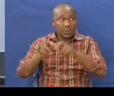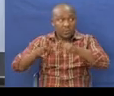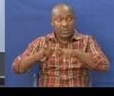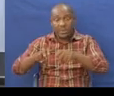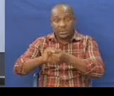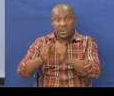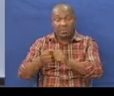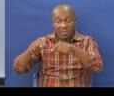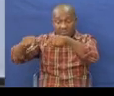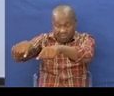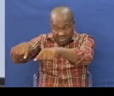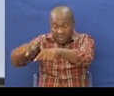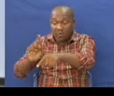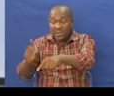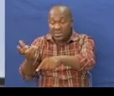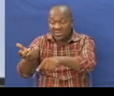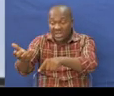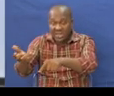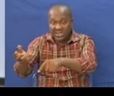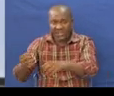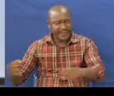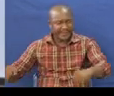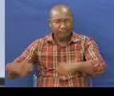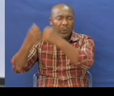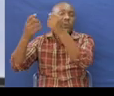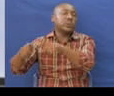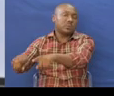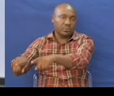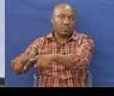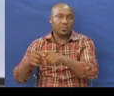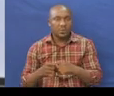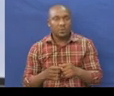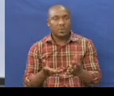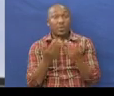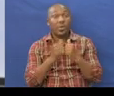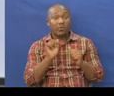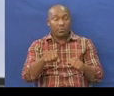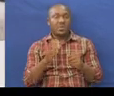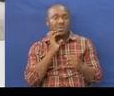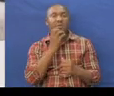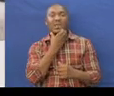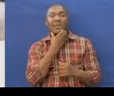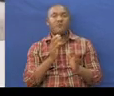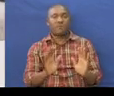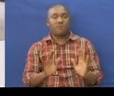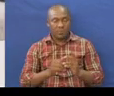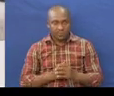about those people or that society. So sometimes it's very dangerous and you have to be very, very much